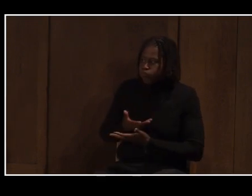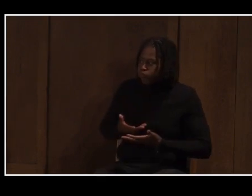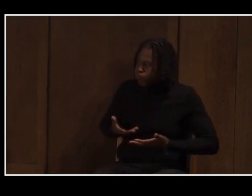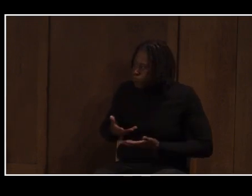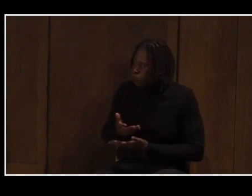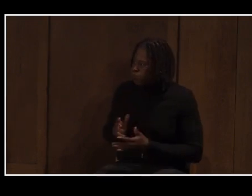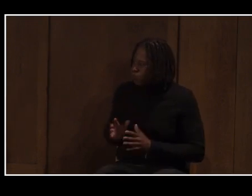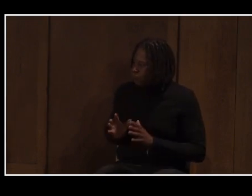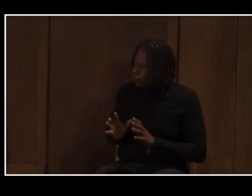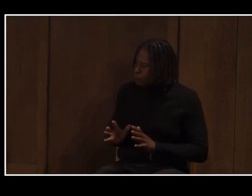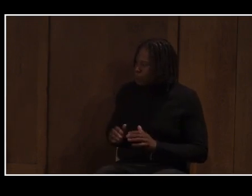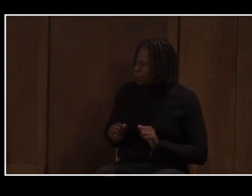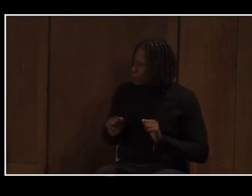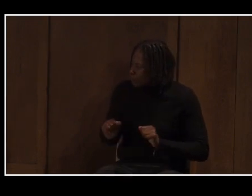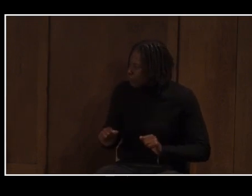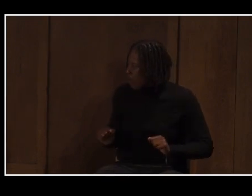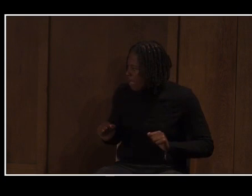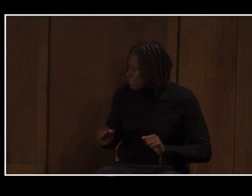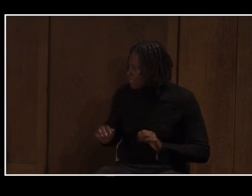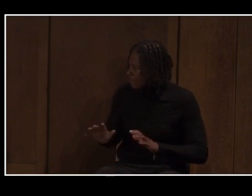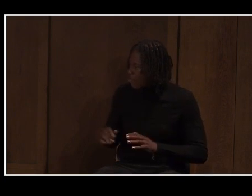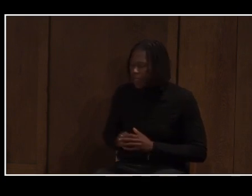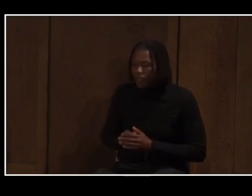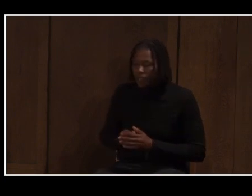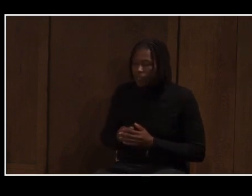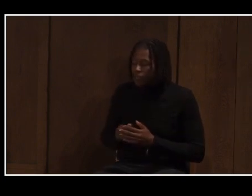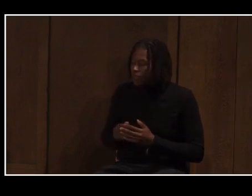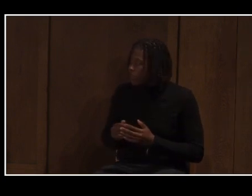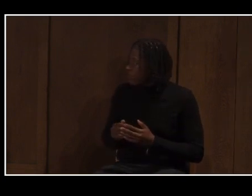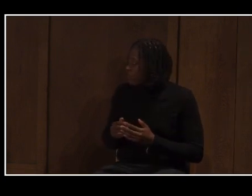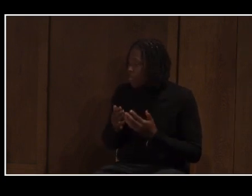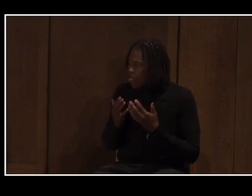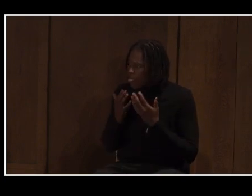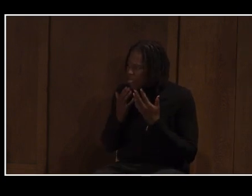So I just want to thank you for doing that labor.